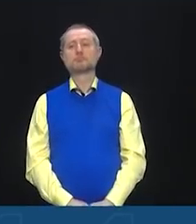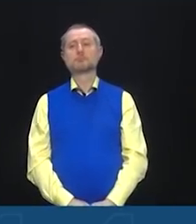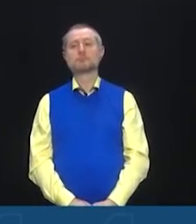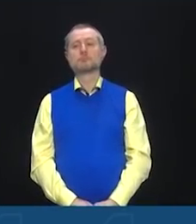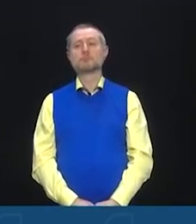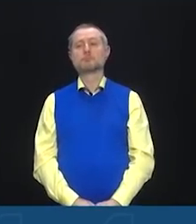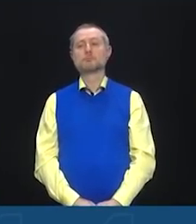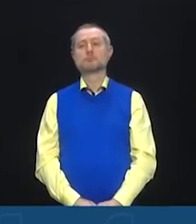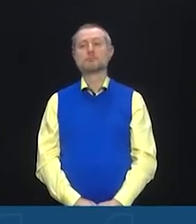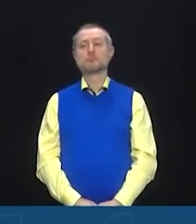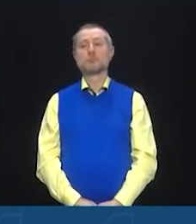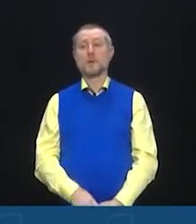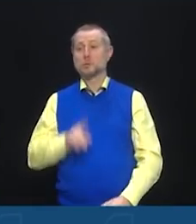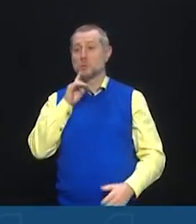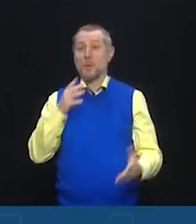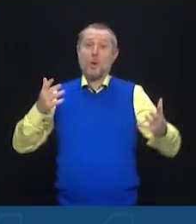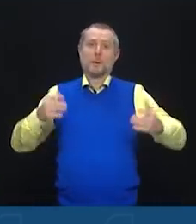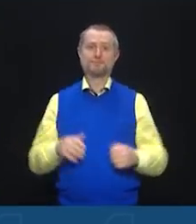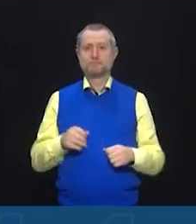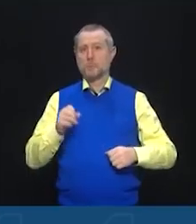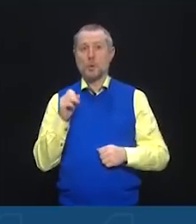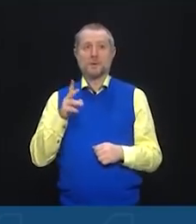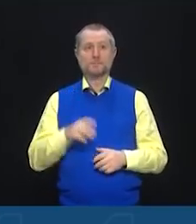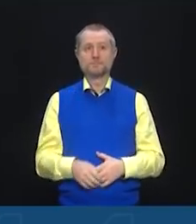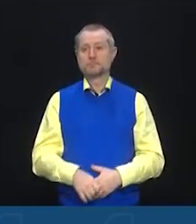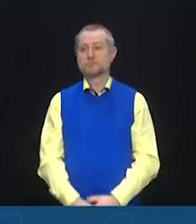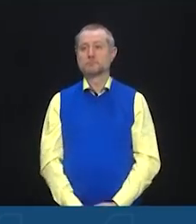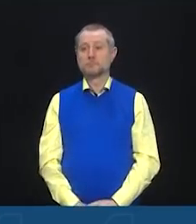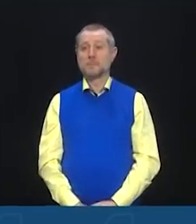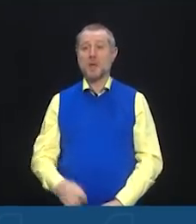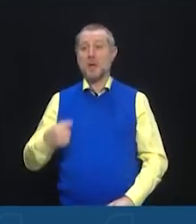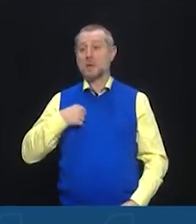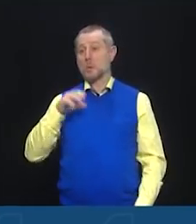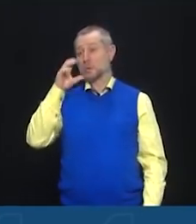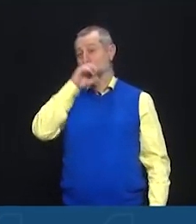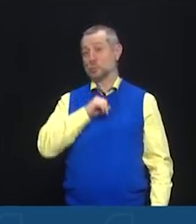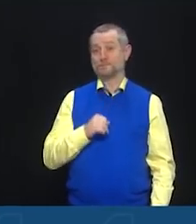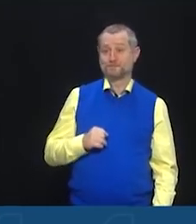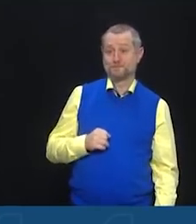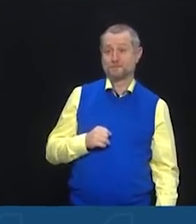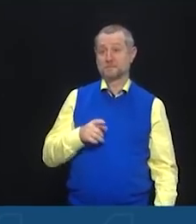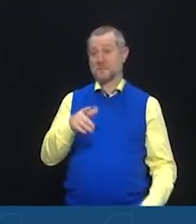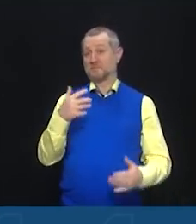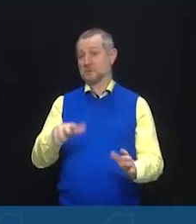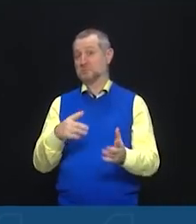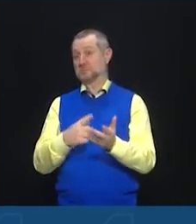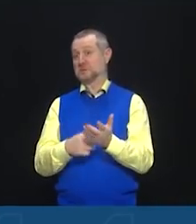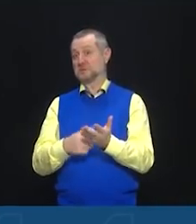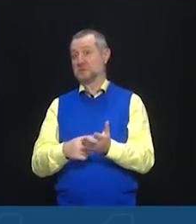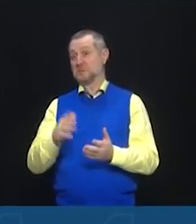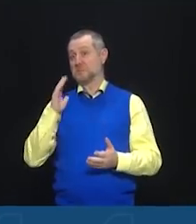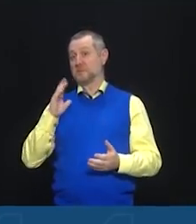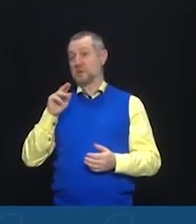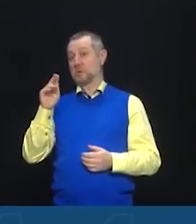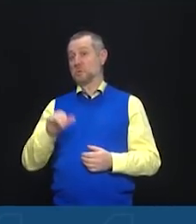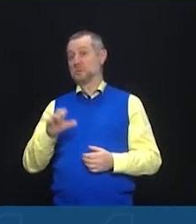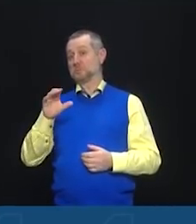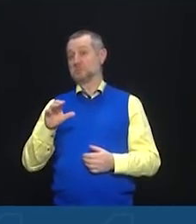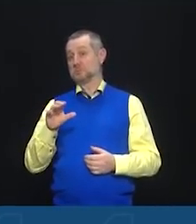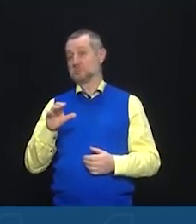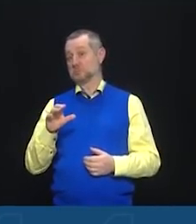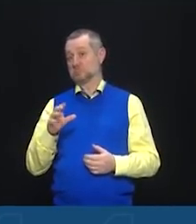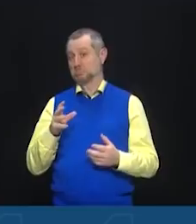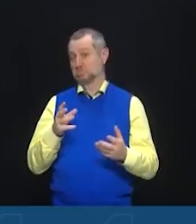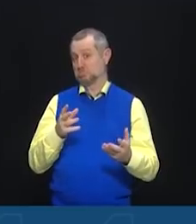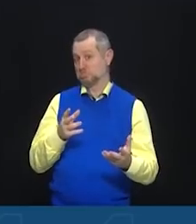Okay. But, I mean, I would imagine that there were conversations before, considering that New York City does have 1 million,